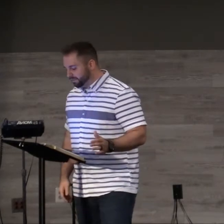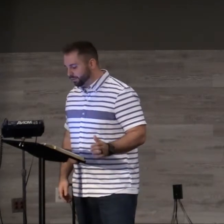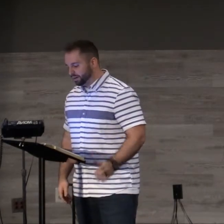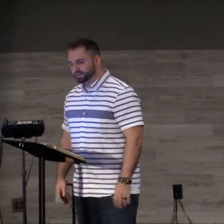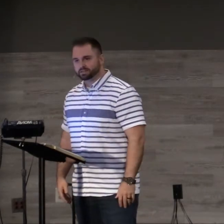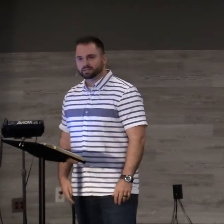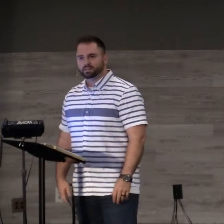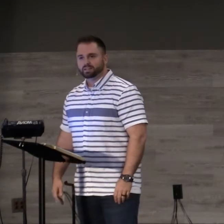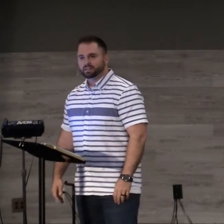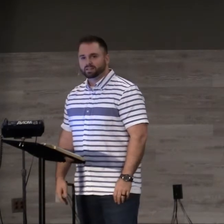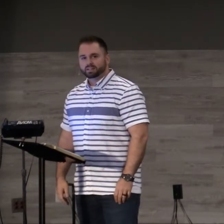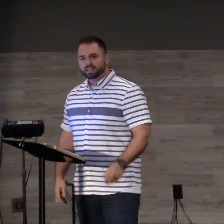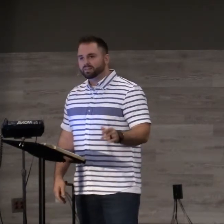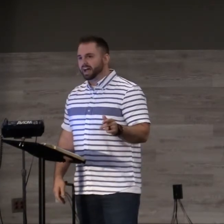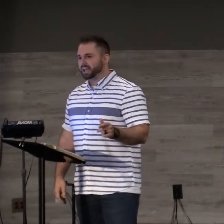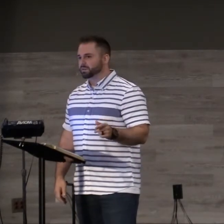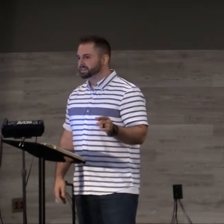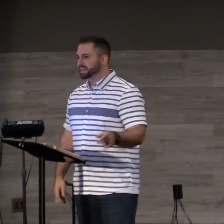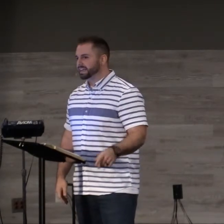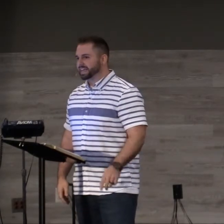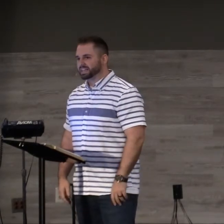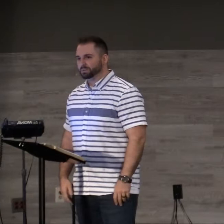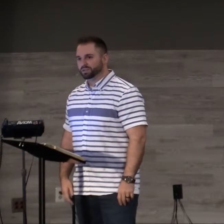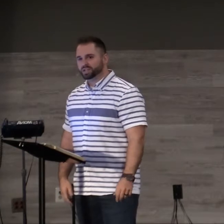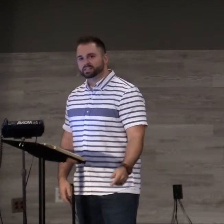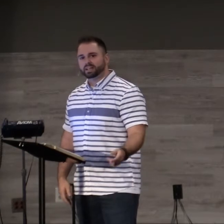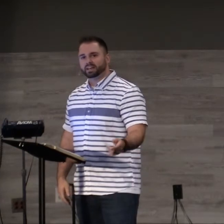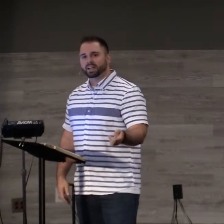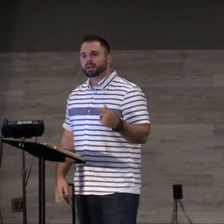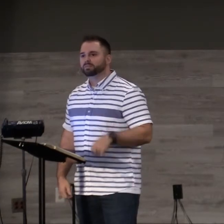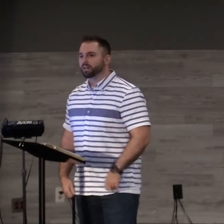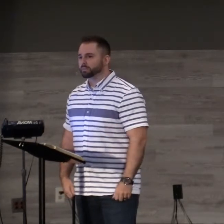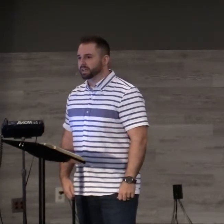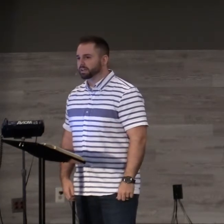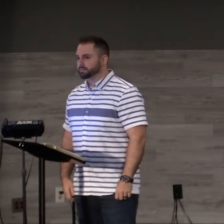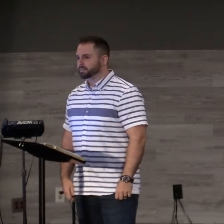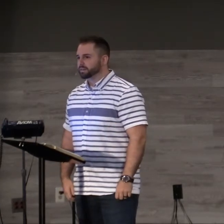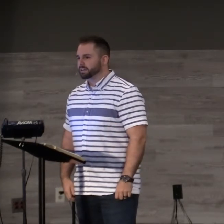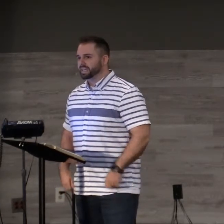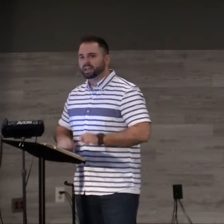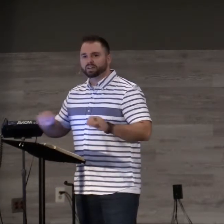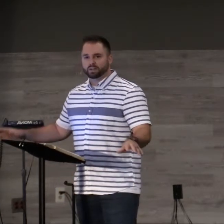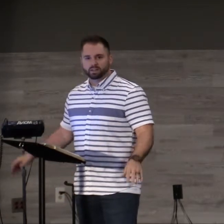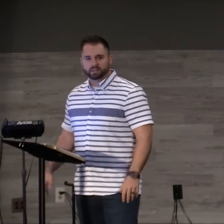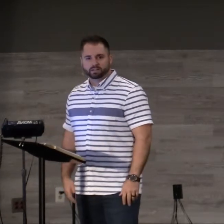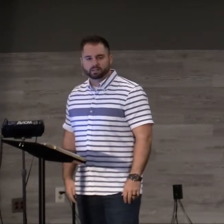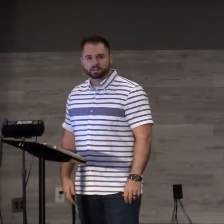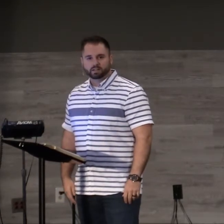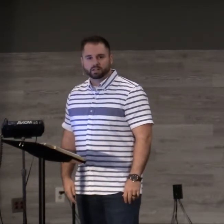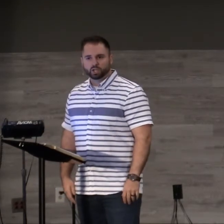is set before us. Levi was sitting at a tax booth, and Jesus said, come follow me. And he left